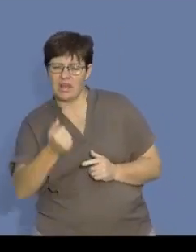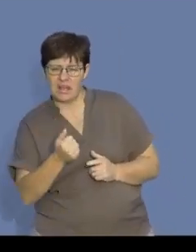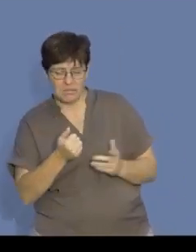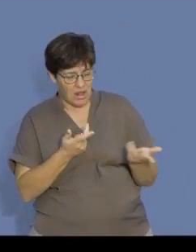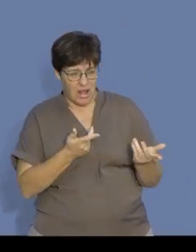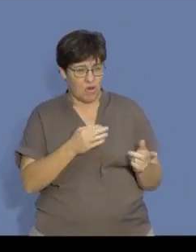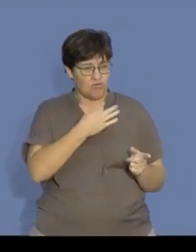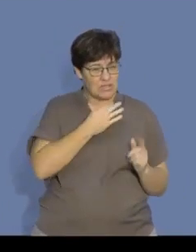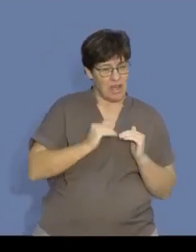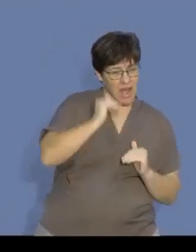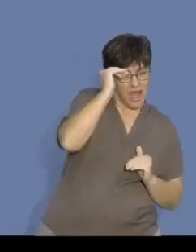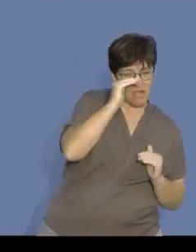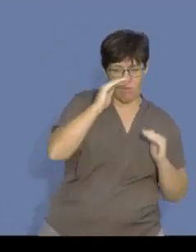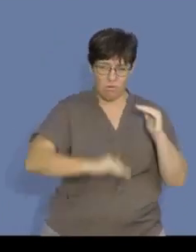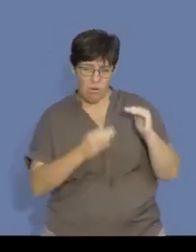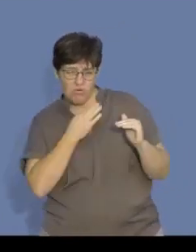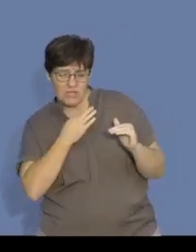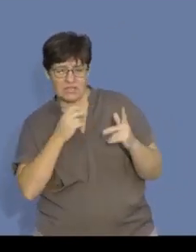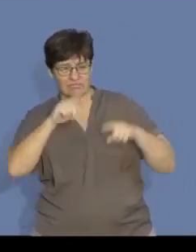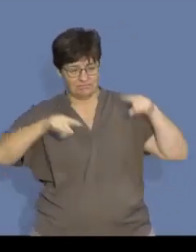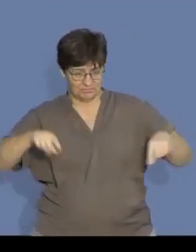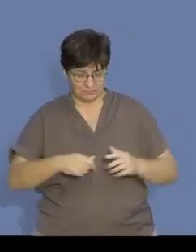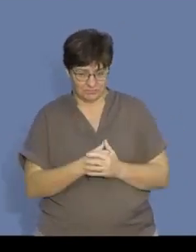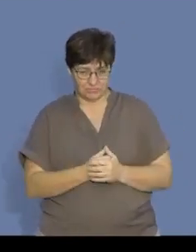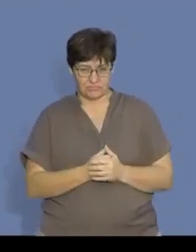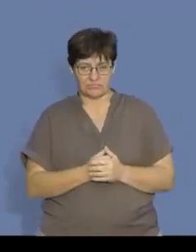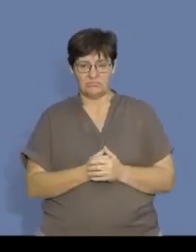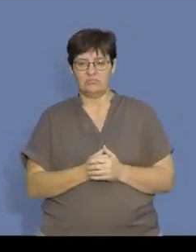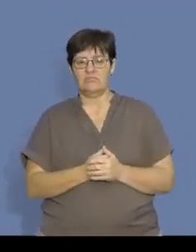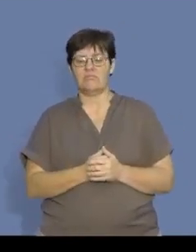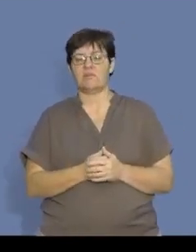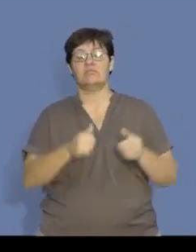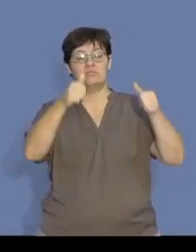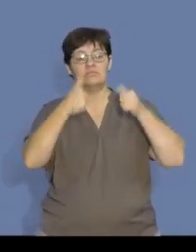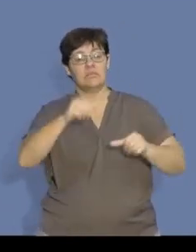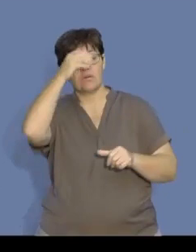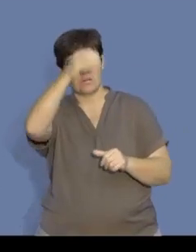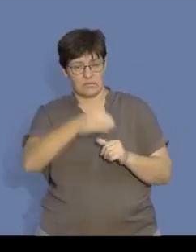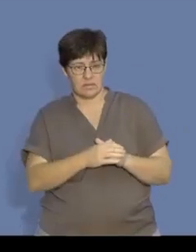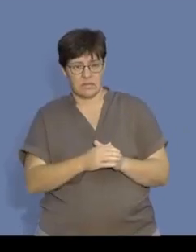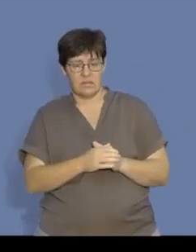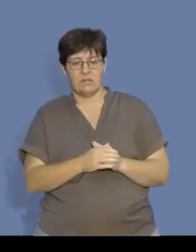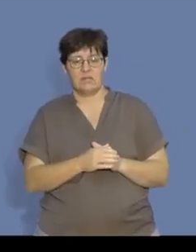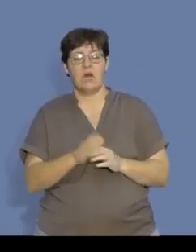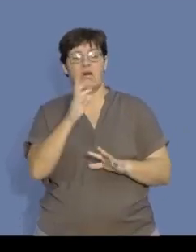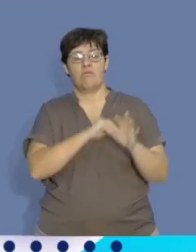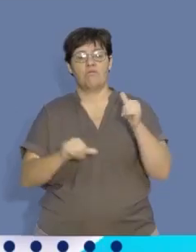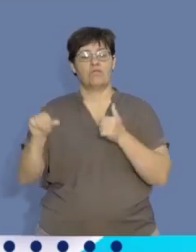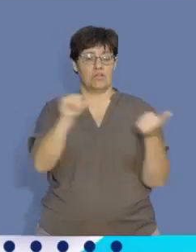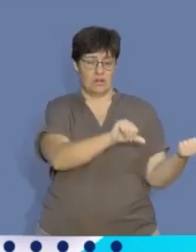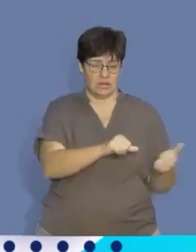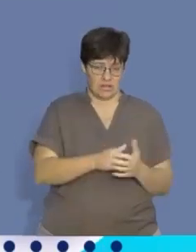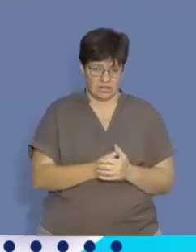low risk? Is the business high risk? Then the next important concept, the word return.